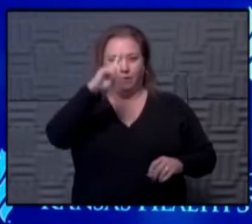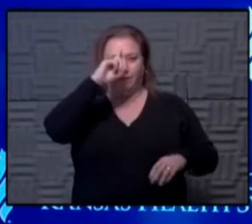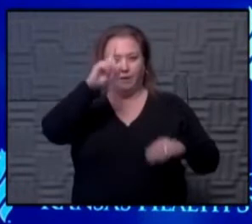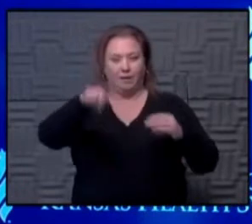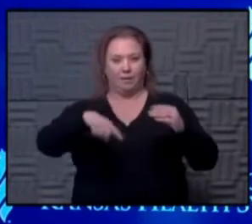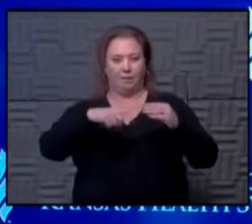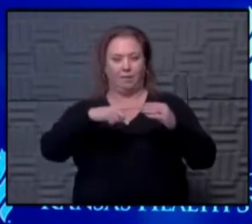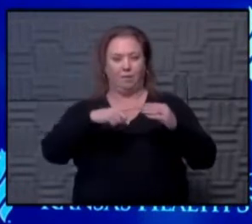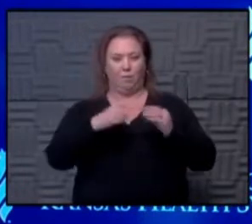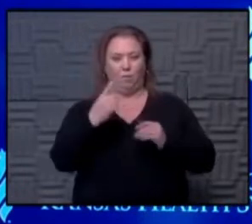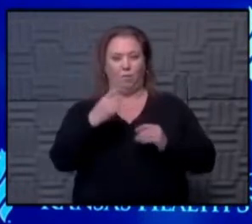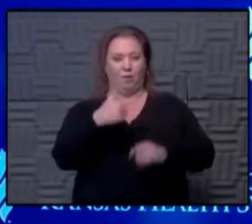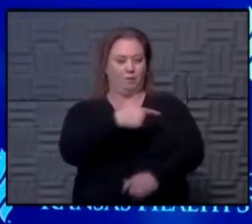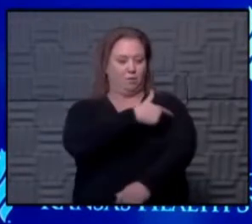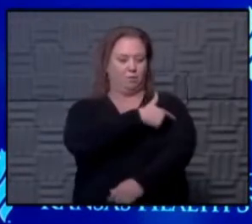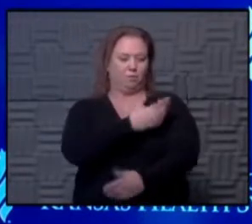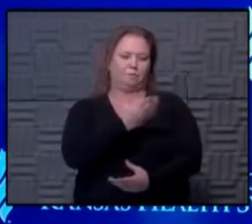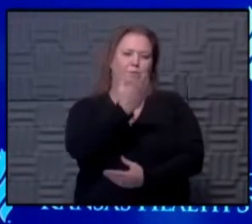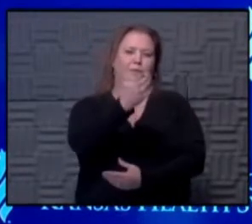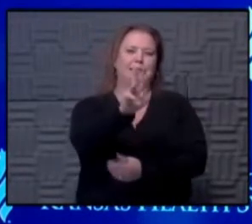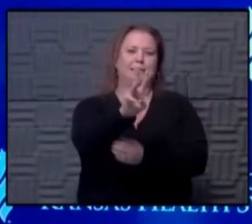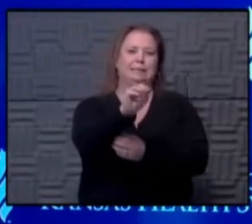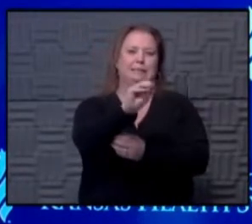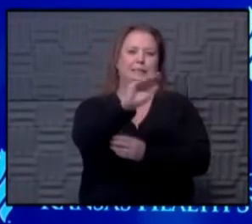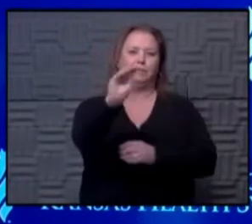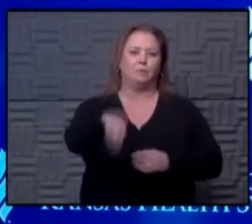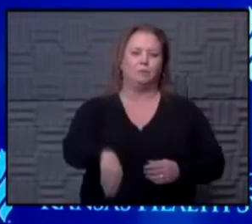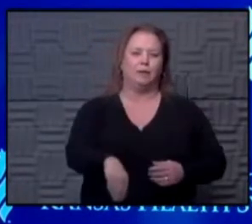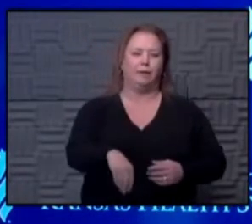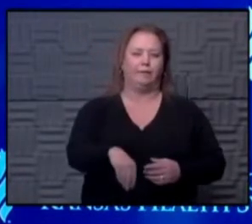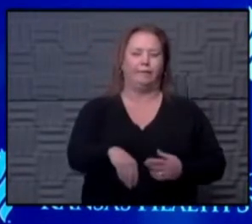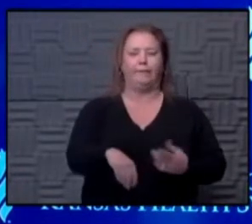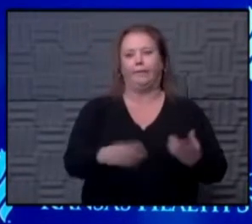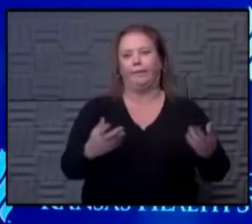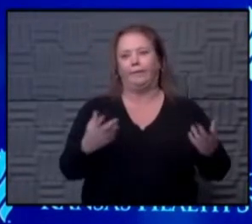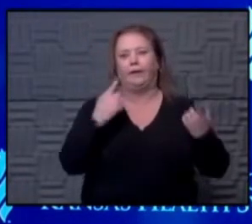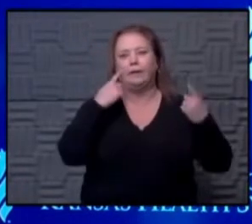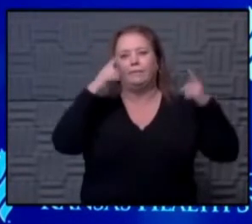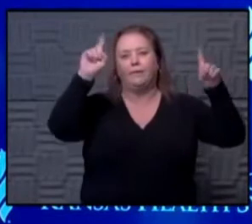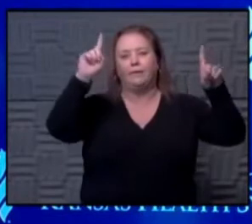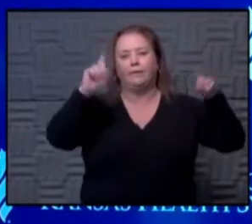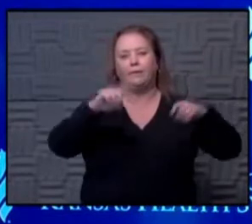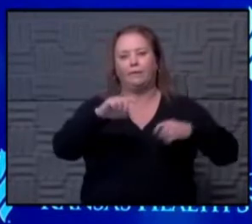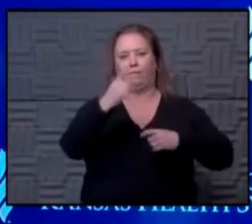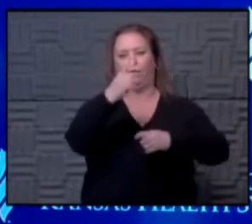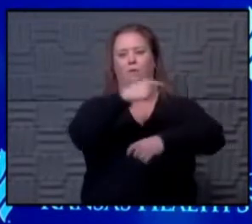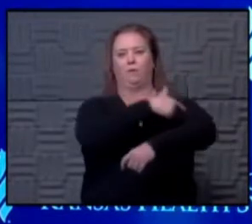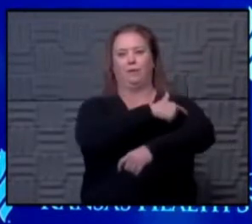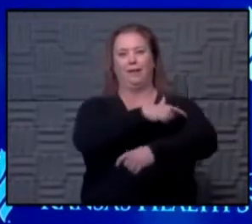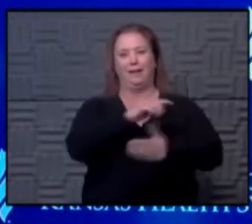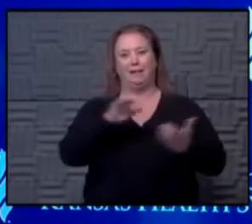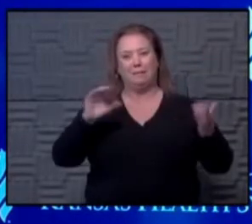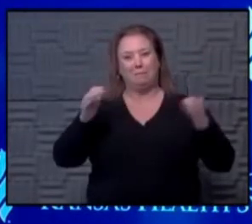about a single dose providing, let's say 60% efficacy compared to 80 or 90 or